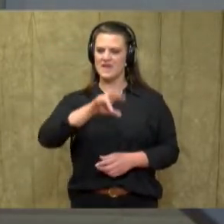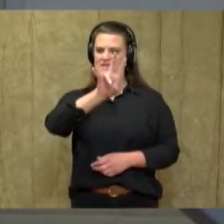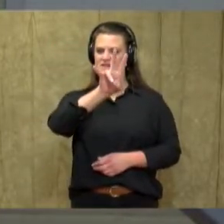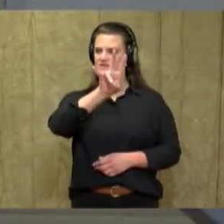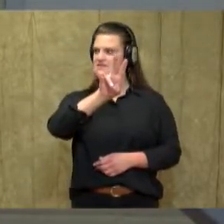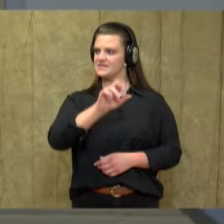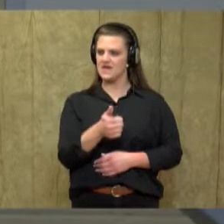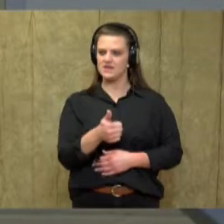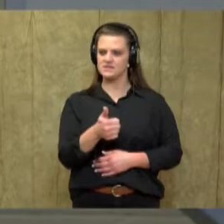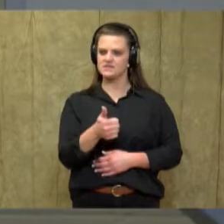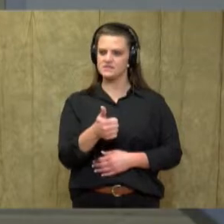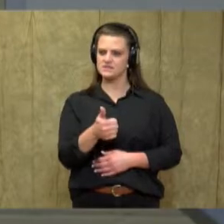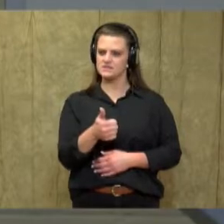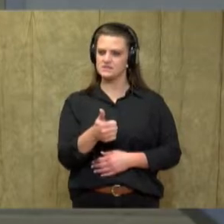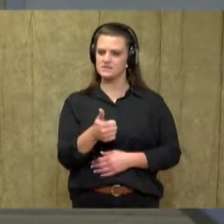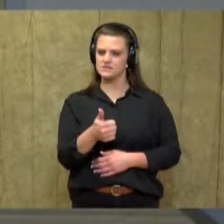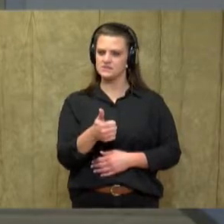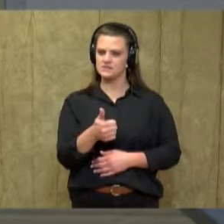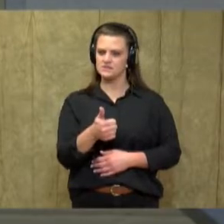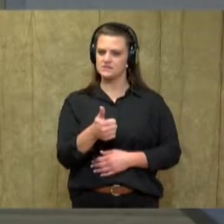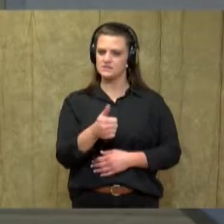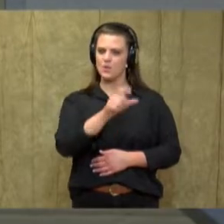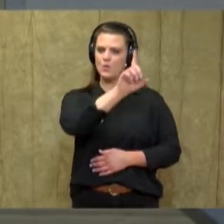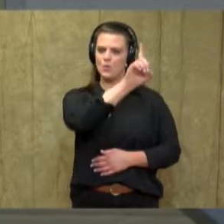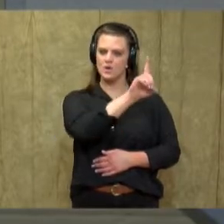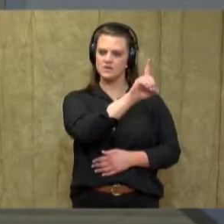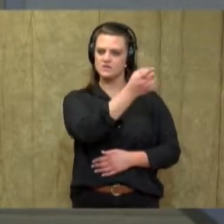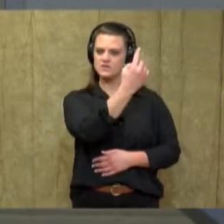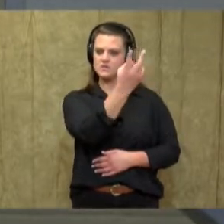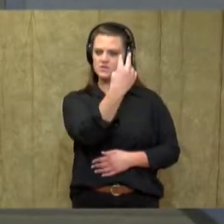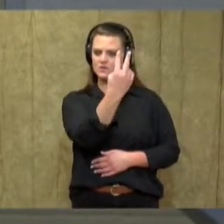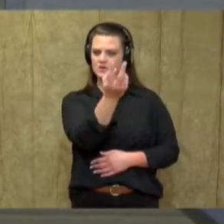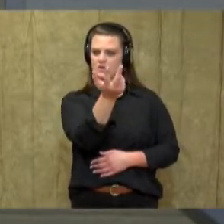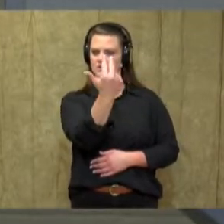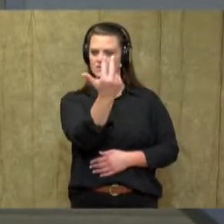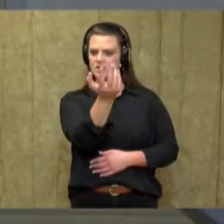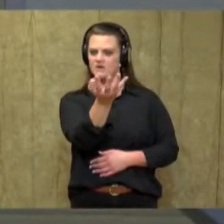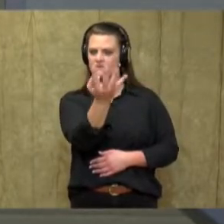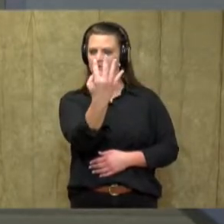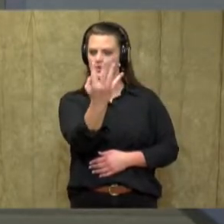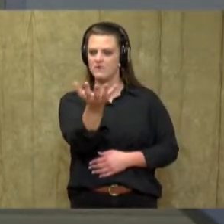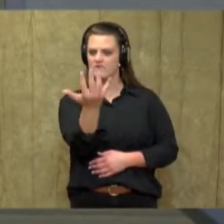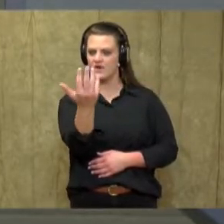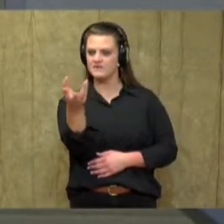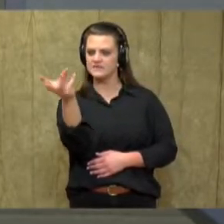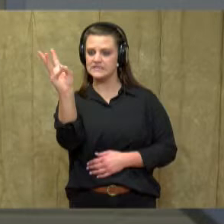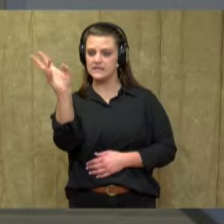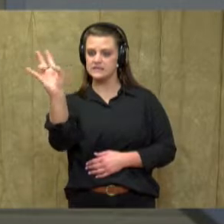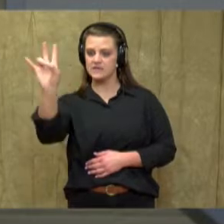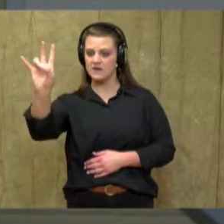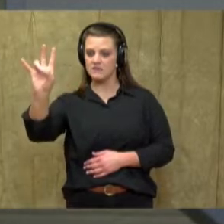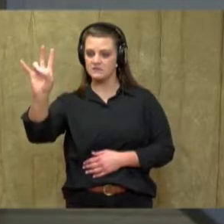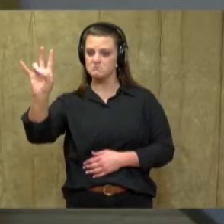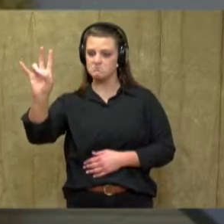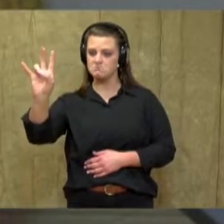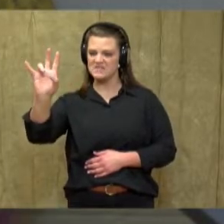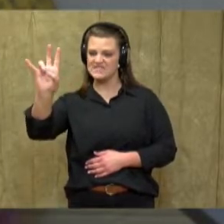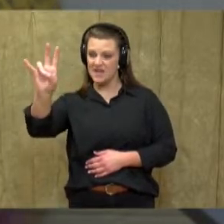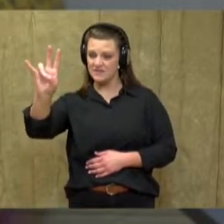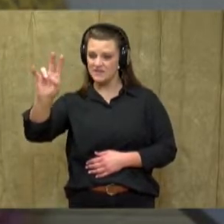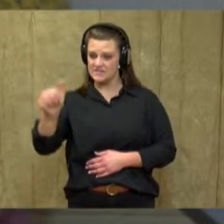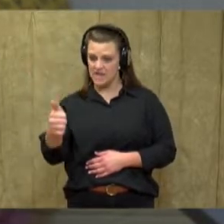tenths? 1, 2, 3, 4, 5, 6, 7